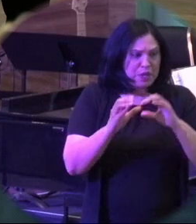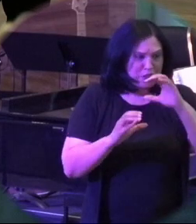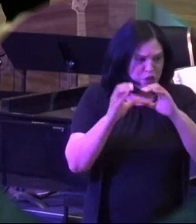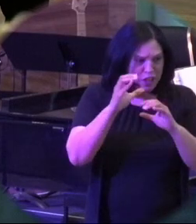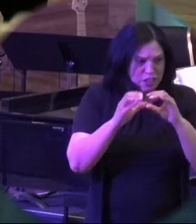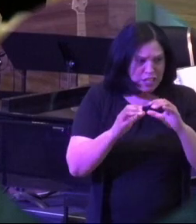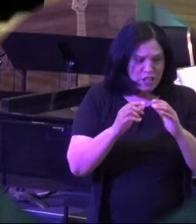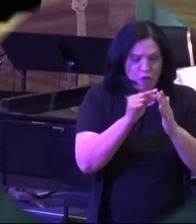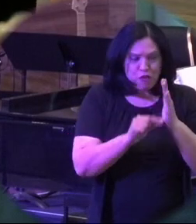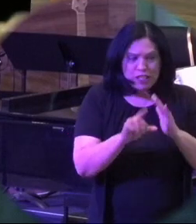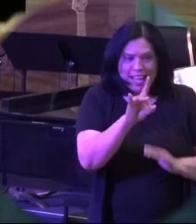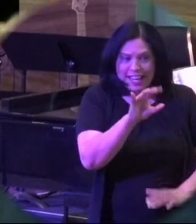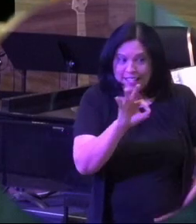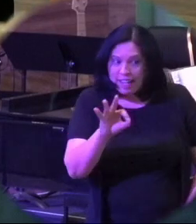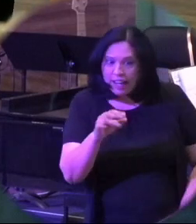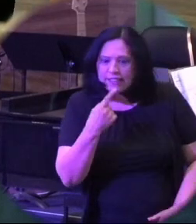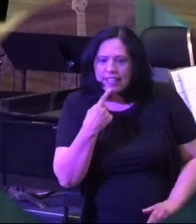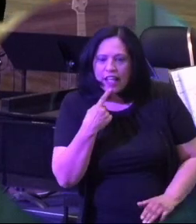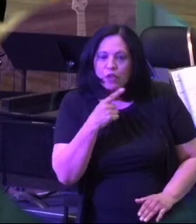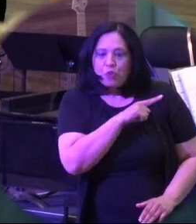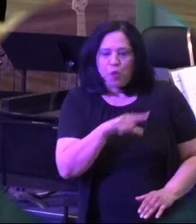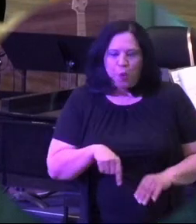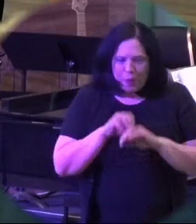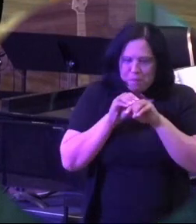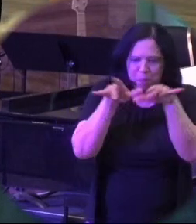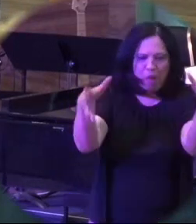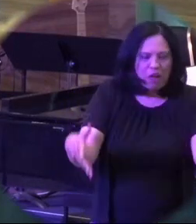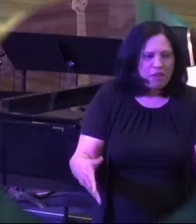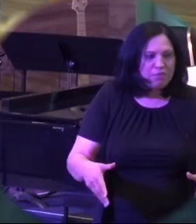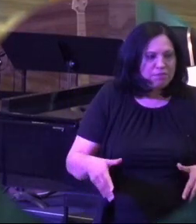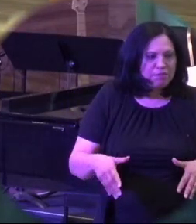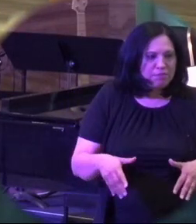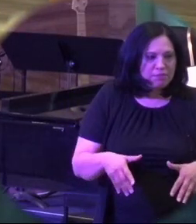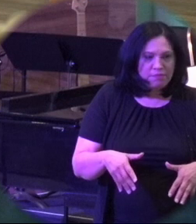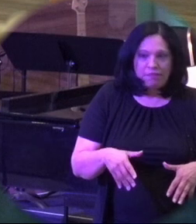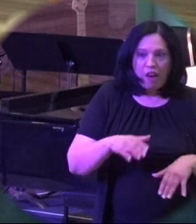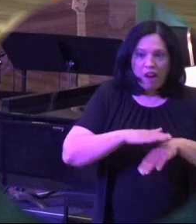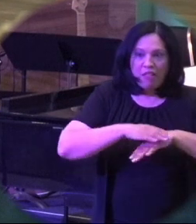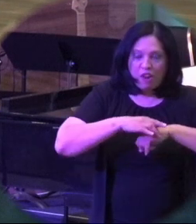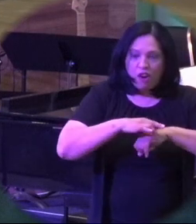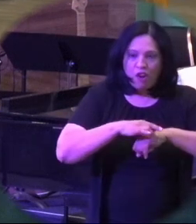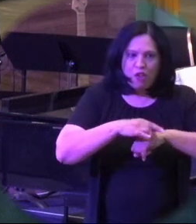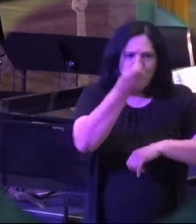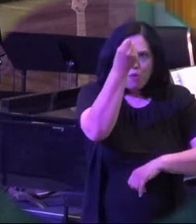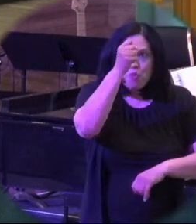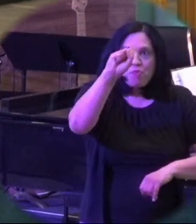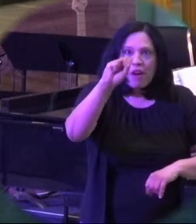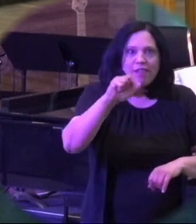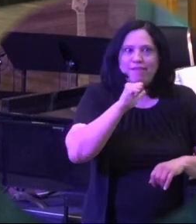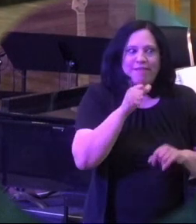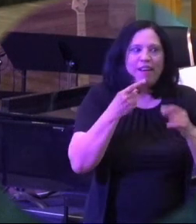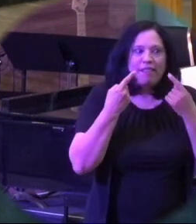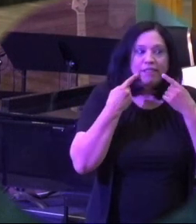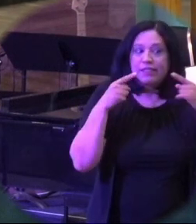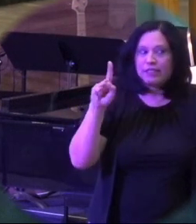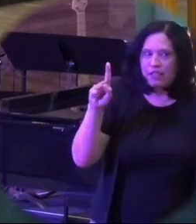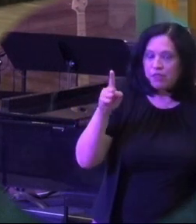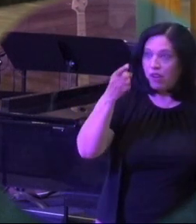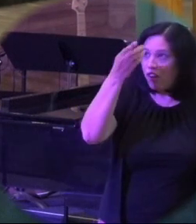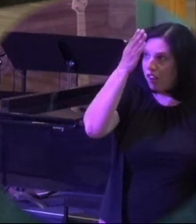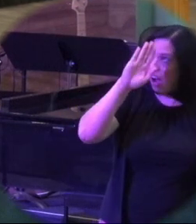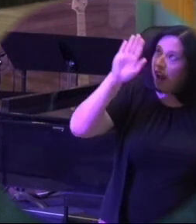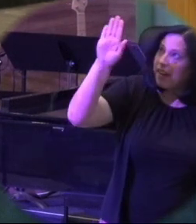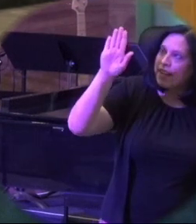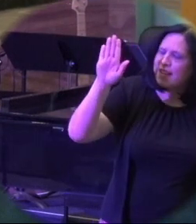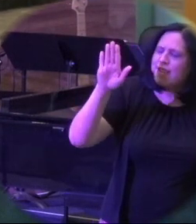say. So the Lord scattered them from there all over the earth. So the rebellion didn't work. God's plan